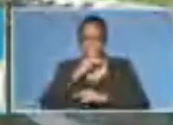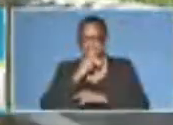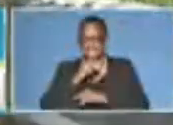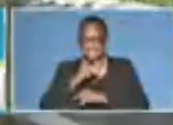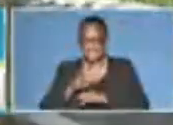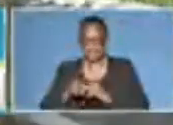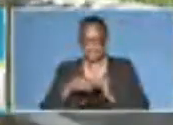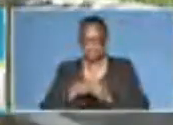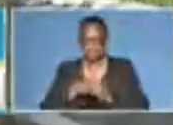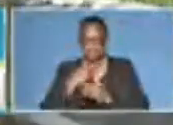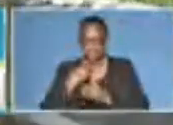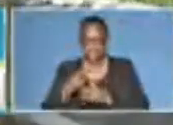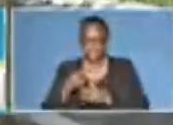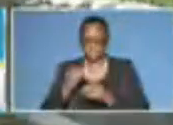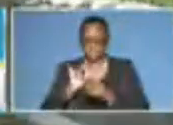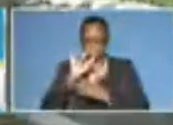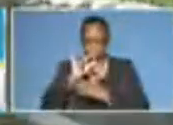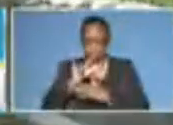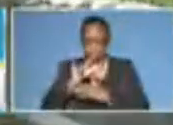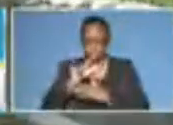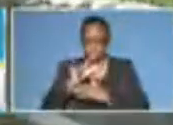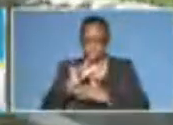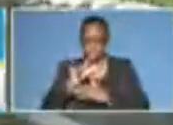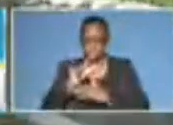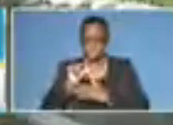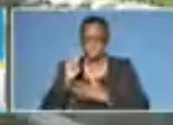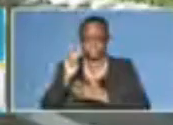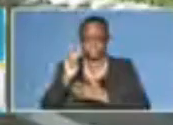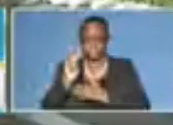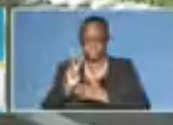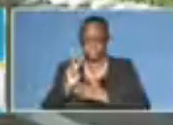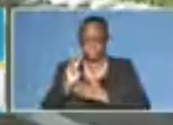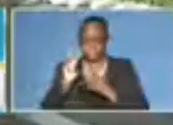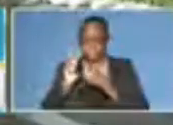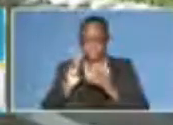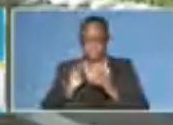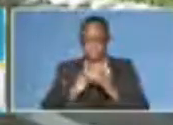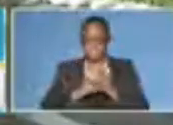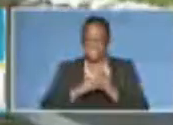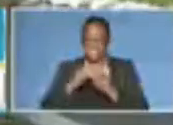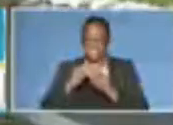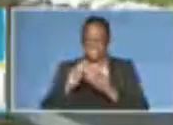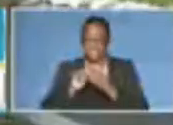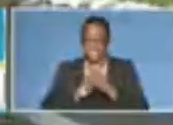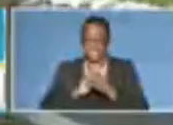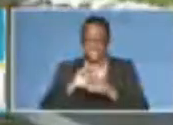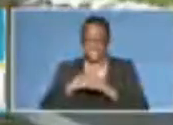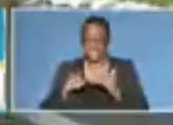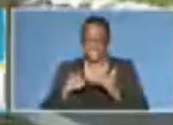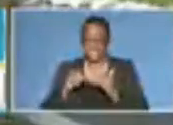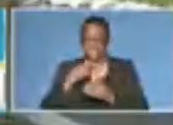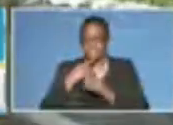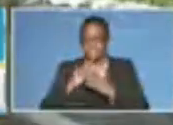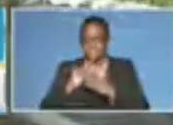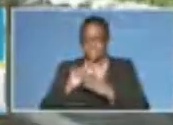charters that are $200,000 for charter, $150,000 for charter. They're supposed to pay 4% to the government, to the port department, and 10%